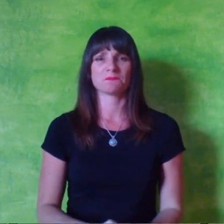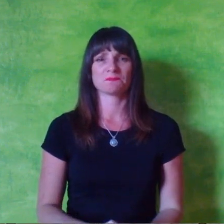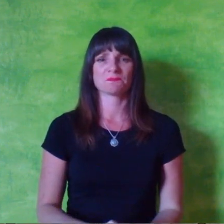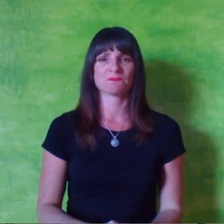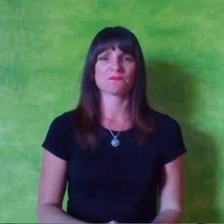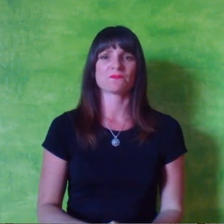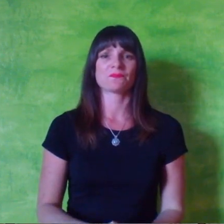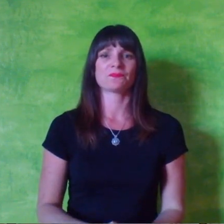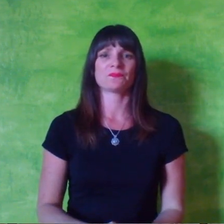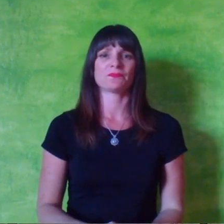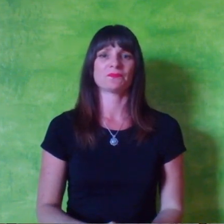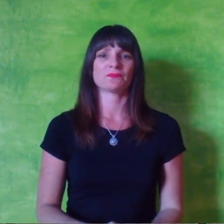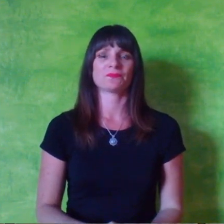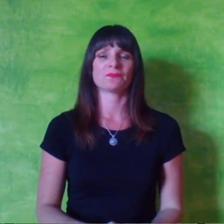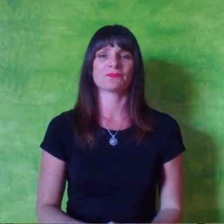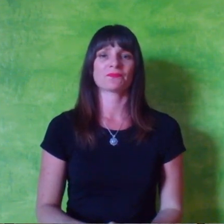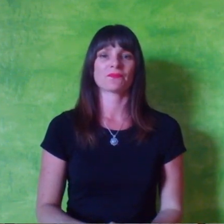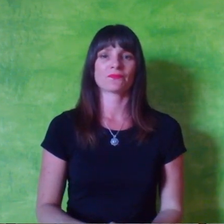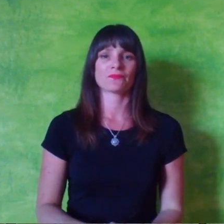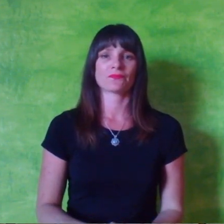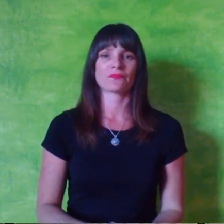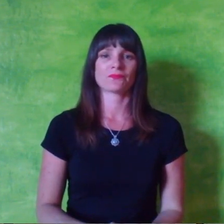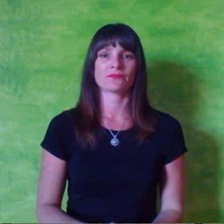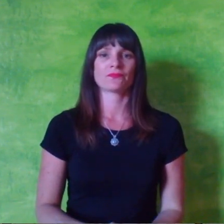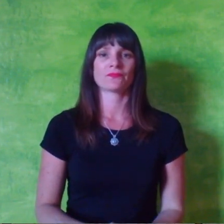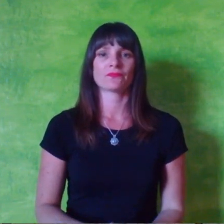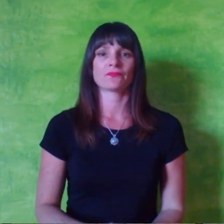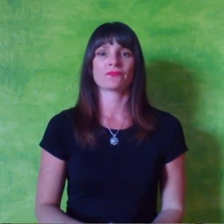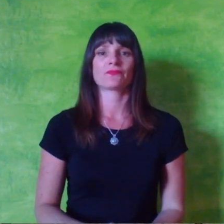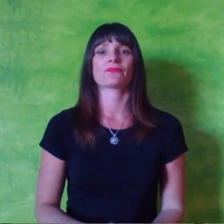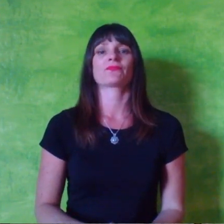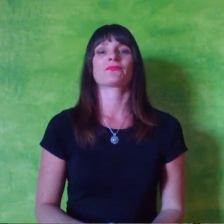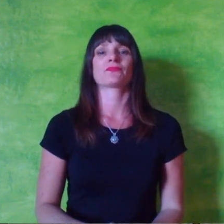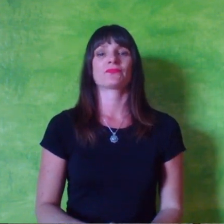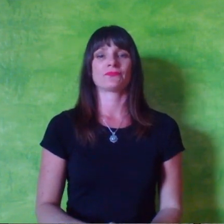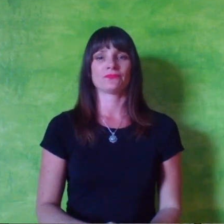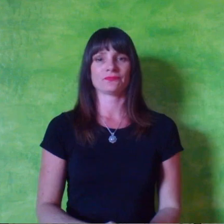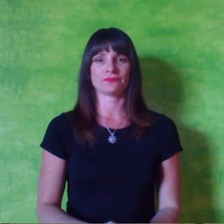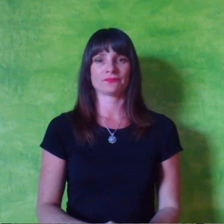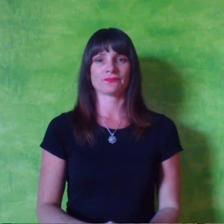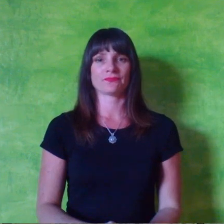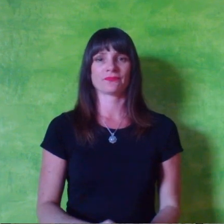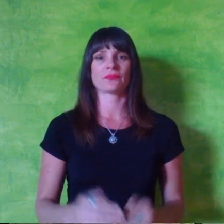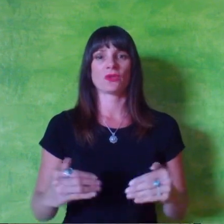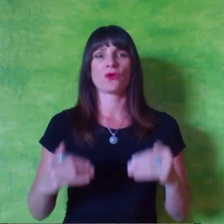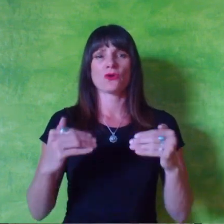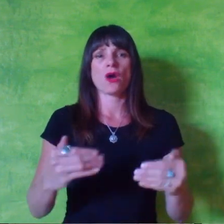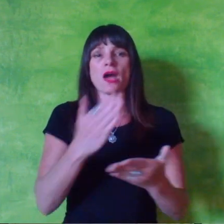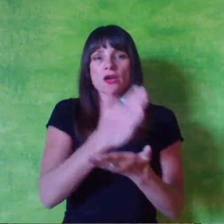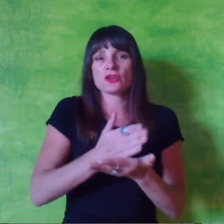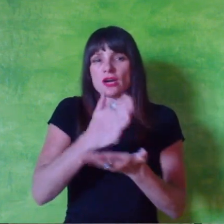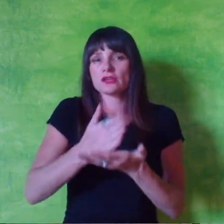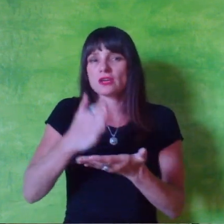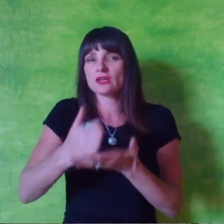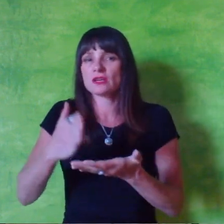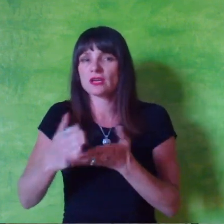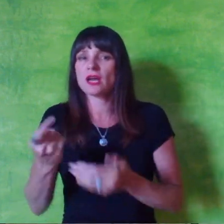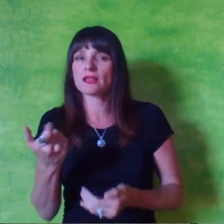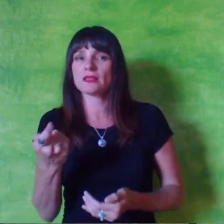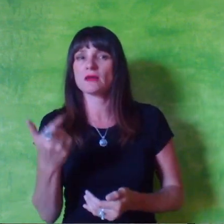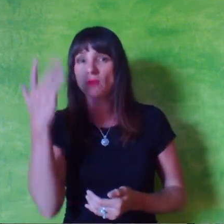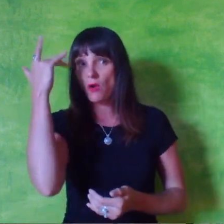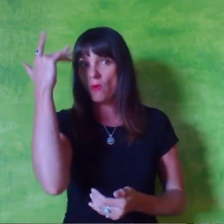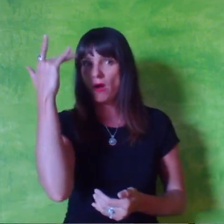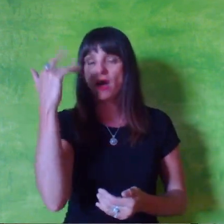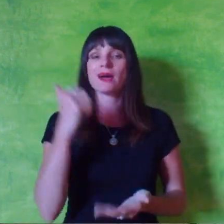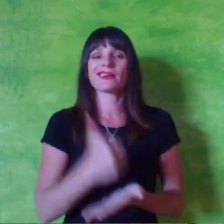Just cut it a little bit. Helps get the dry rub in the meat. If you don't do this, then the